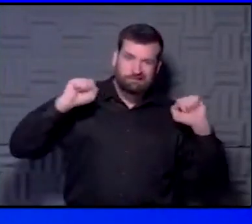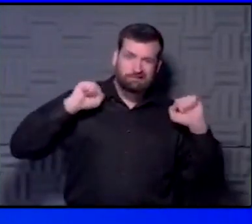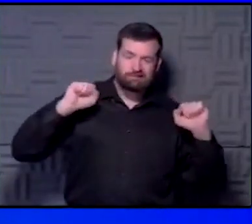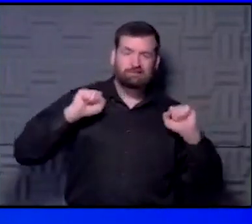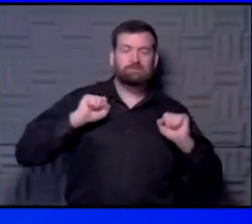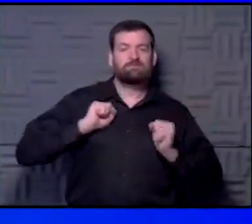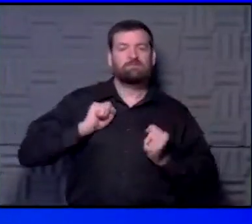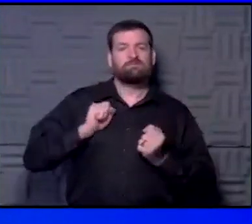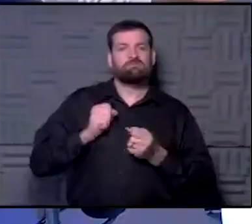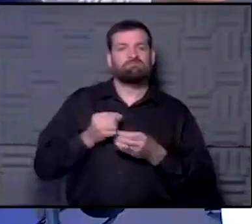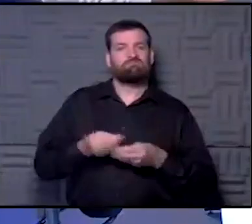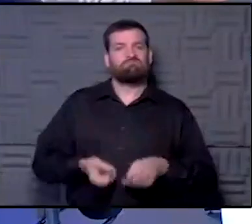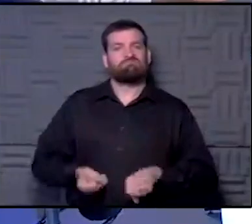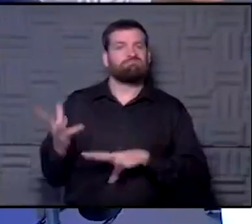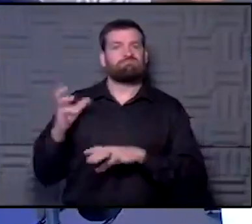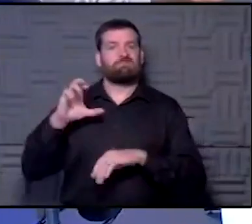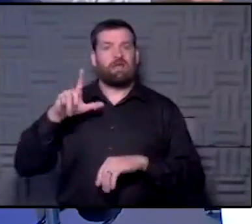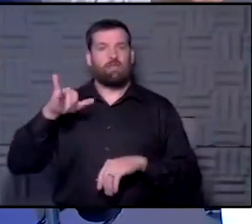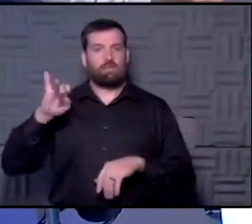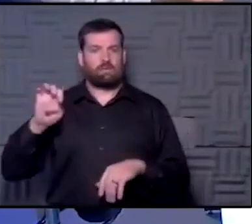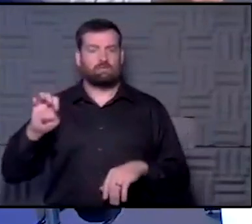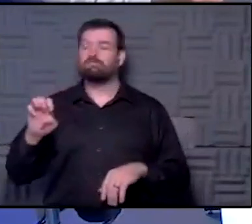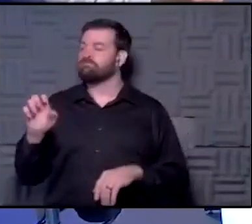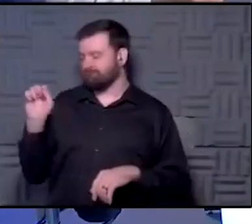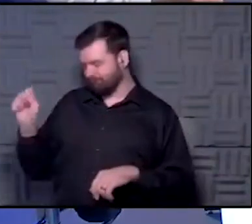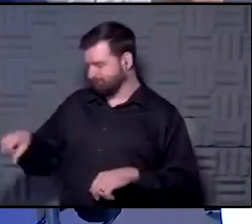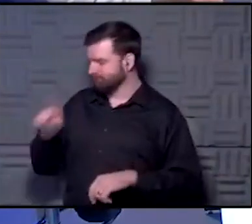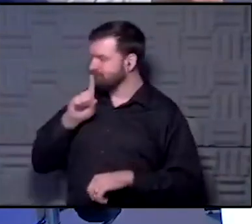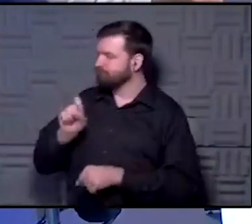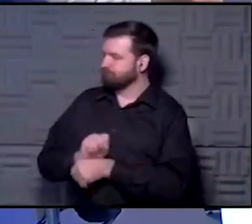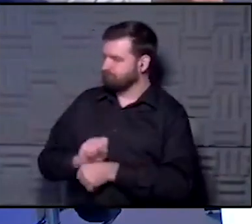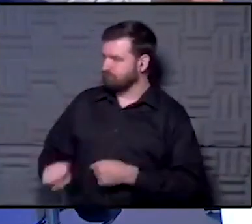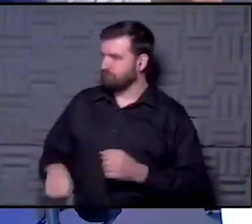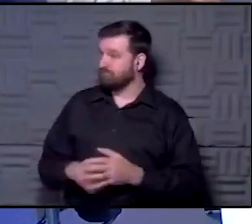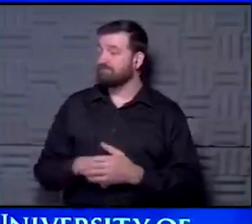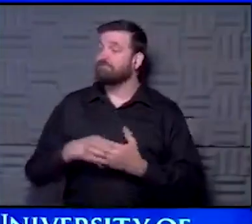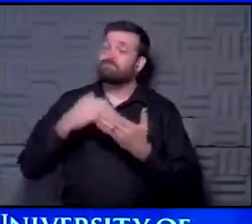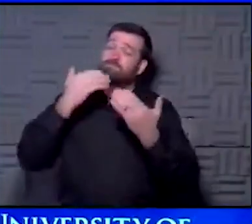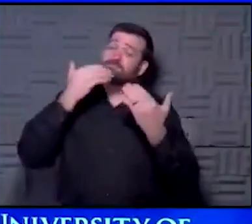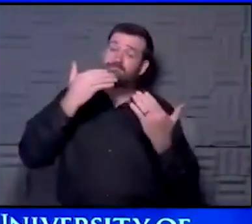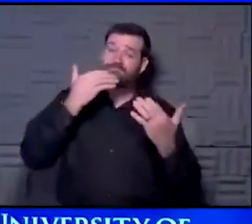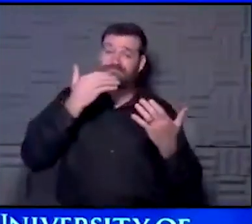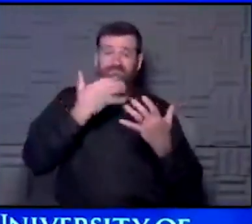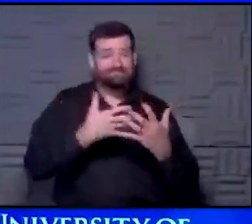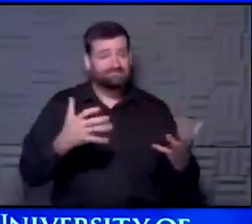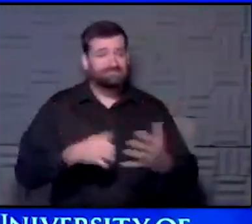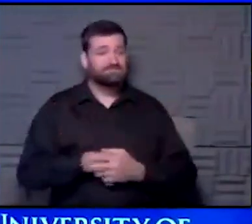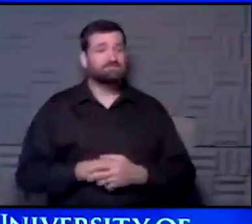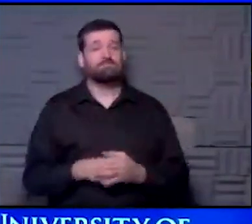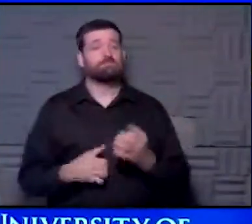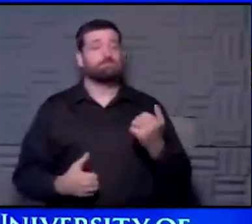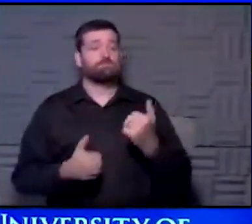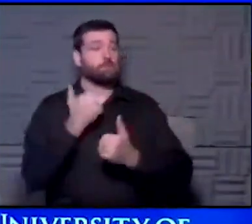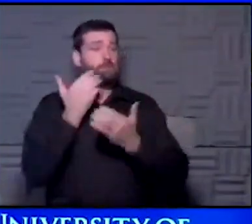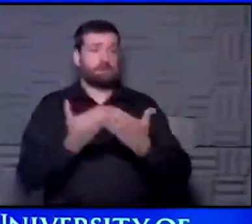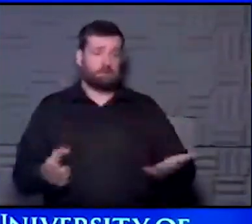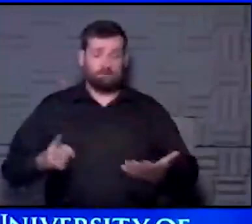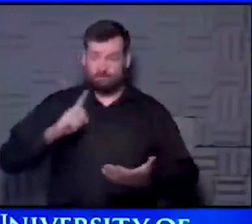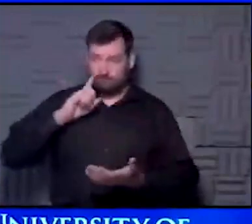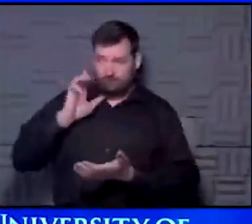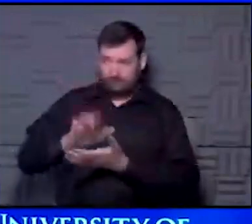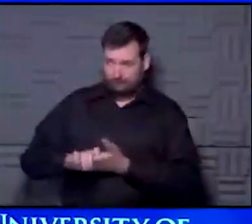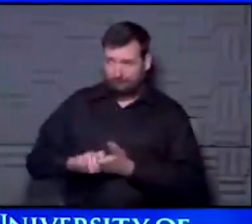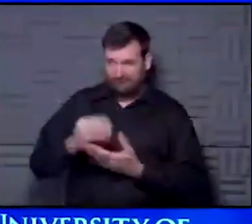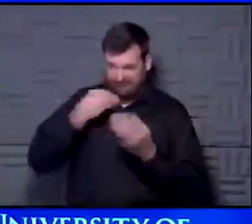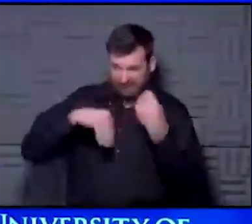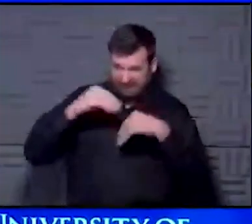it's part of the whole lifestyle, It just really like you're is. talking Yeah, good Absolutely. stuff. All right, well, thank you. Yeah, you're welcome. I think most of the things I believe in are on that list.